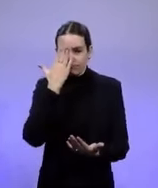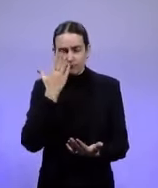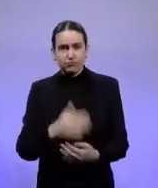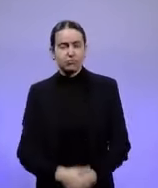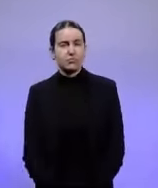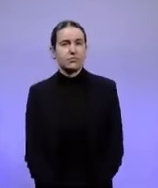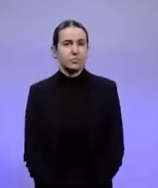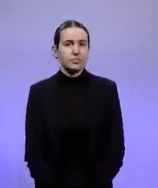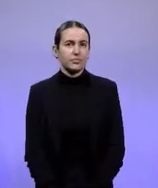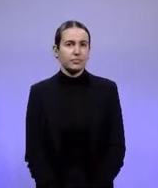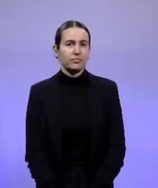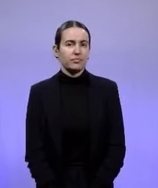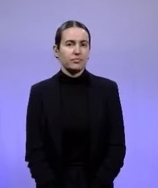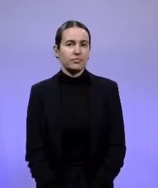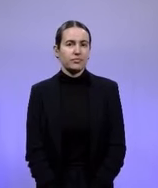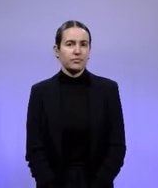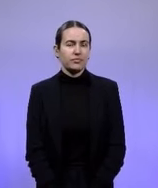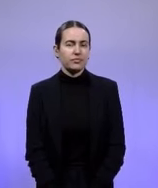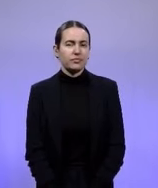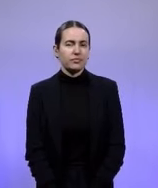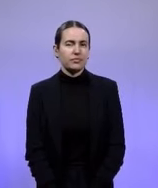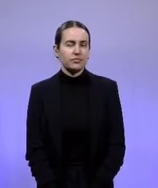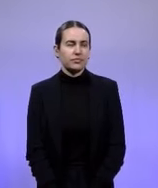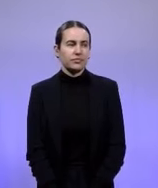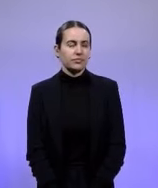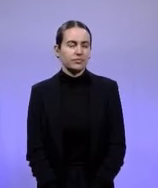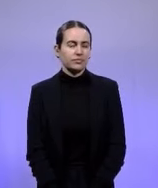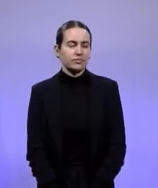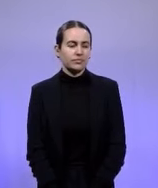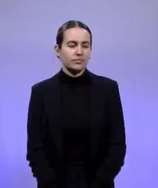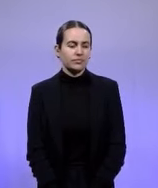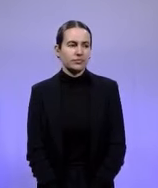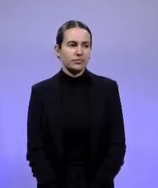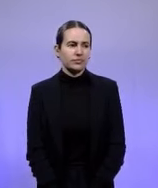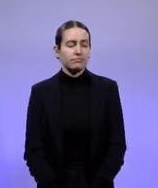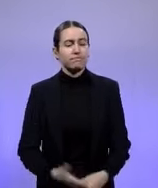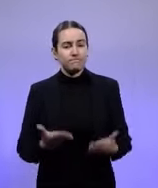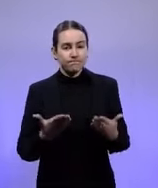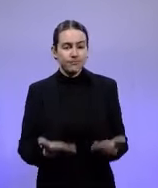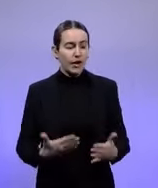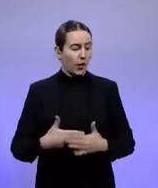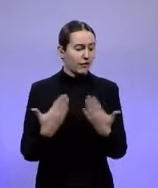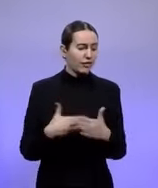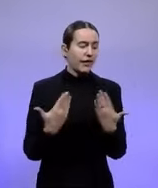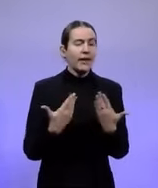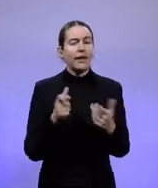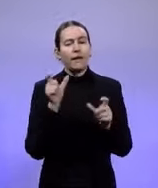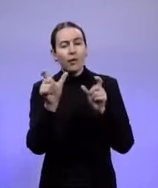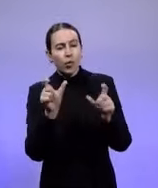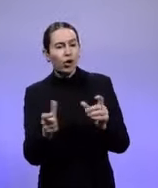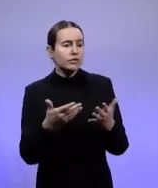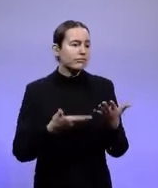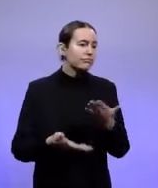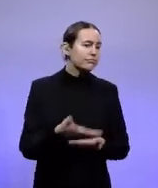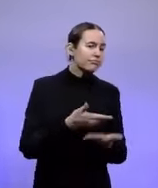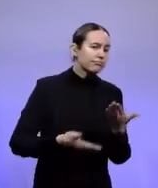It is not our fault that our daily vocabulary includes, once again,